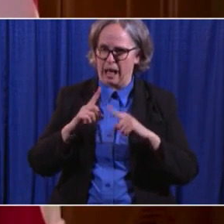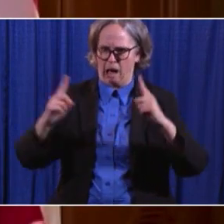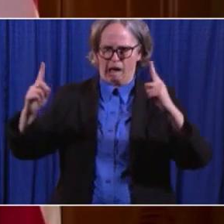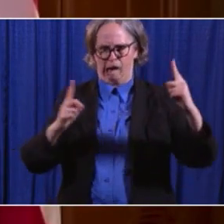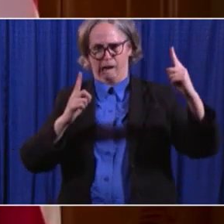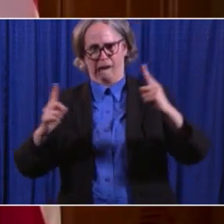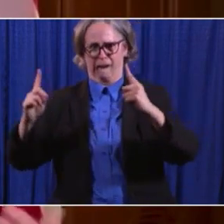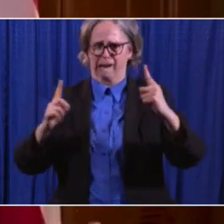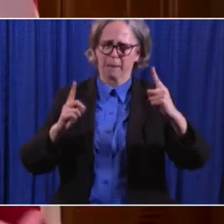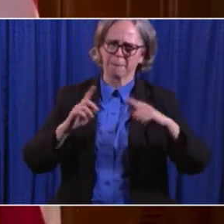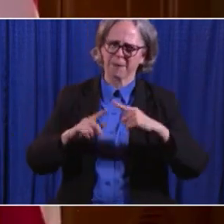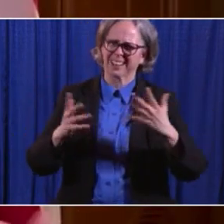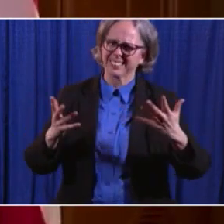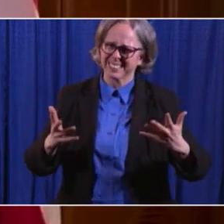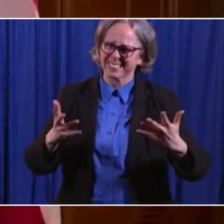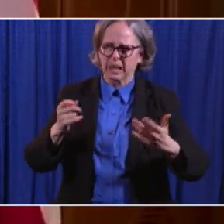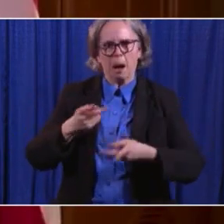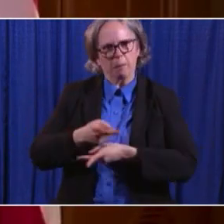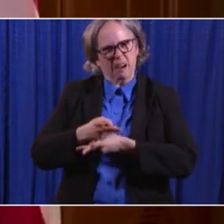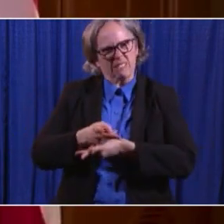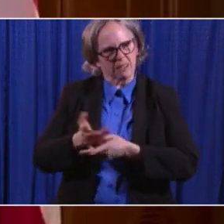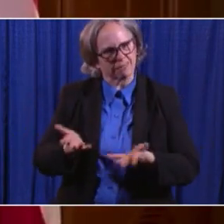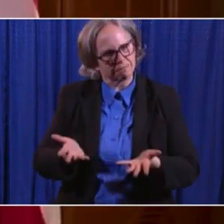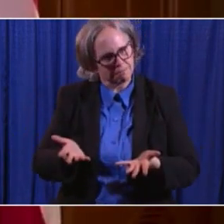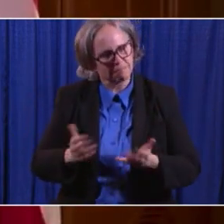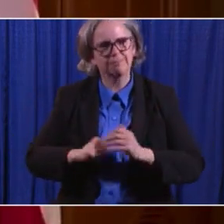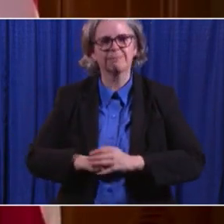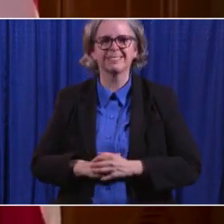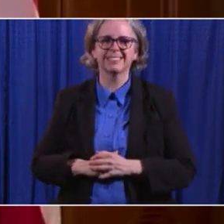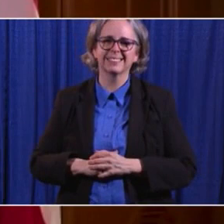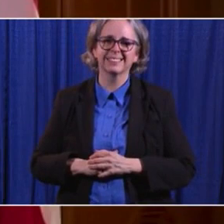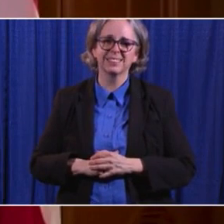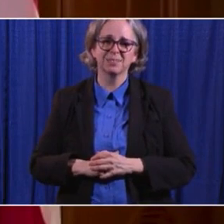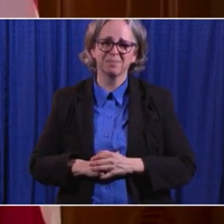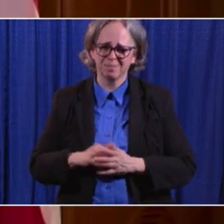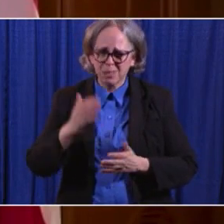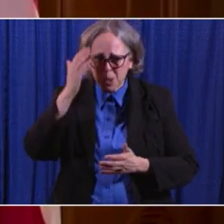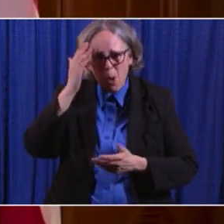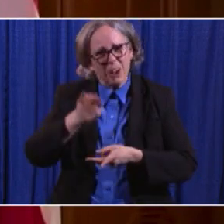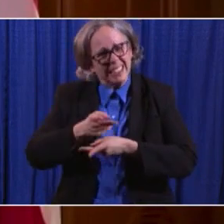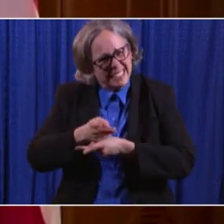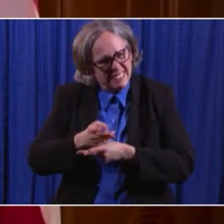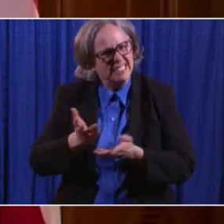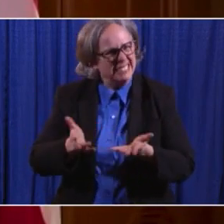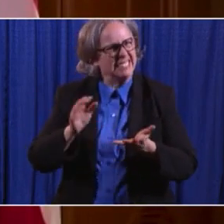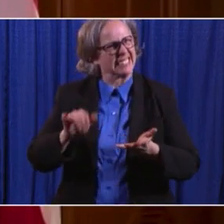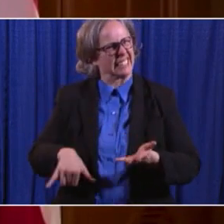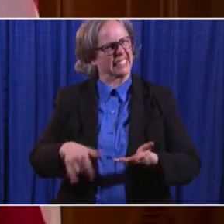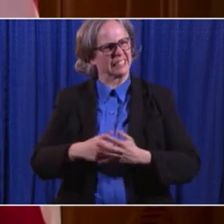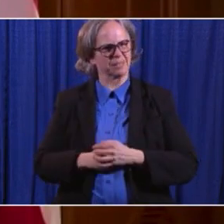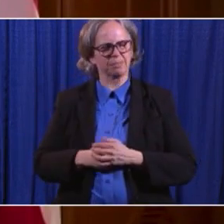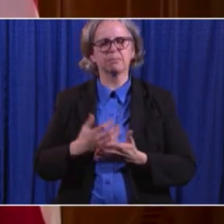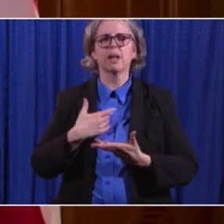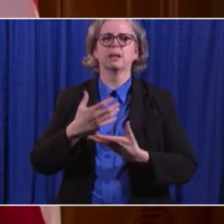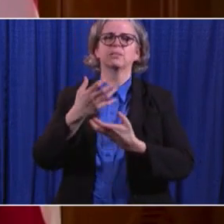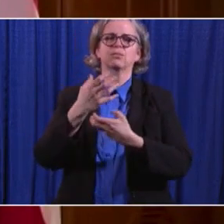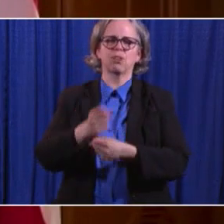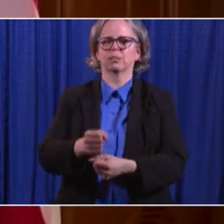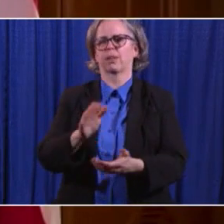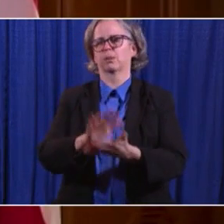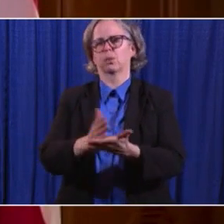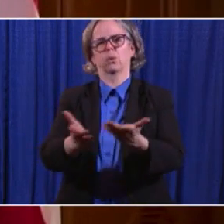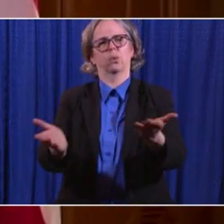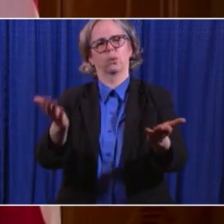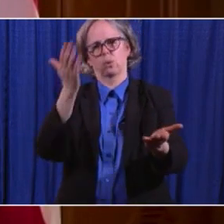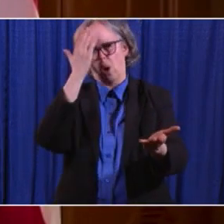be careful. Just, be careful in how you put on the event. And I have full faith in our schools will be able to do